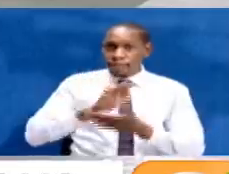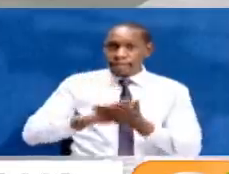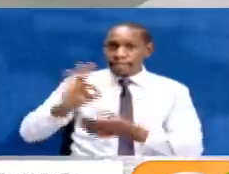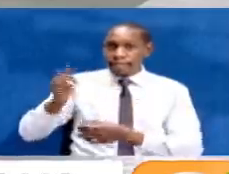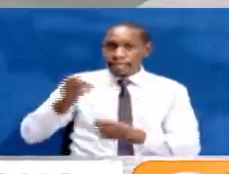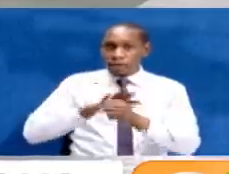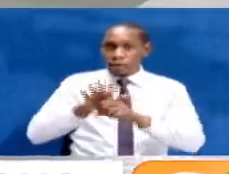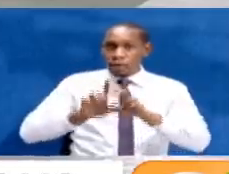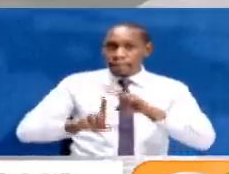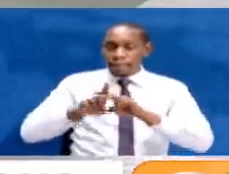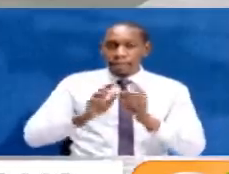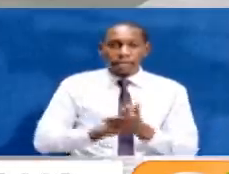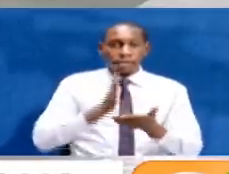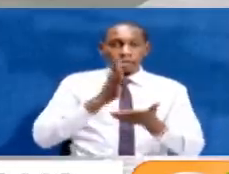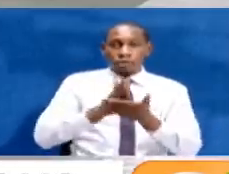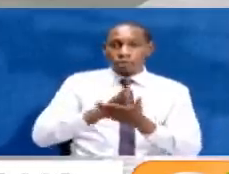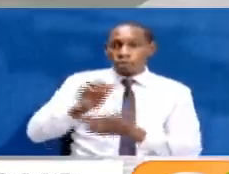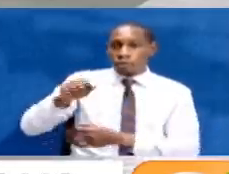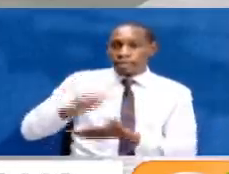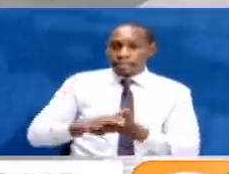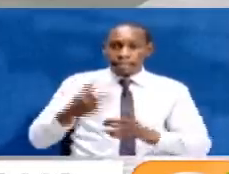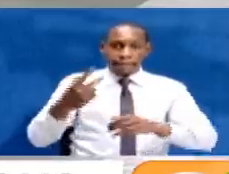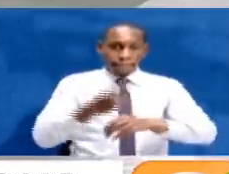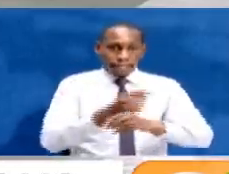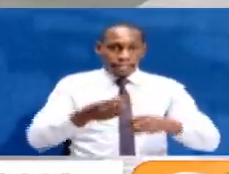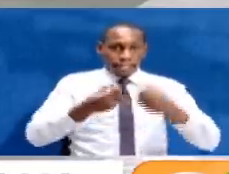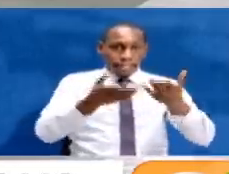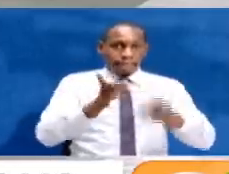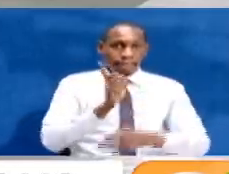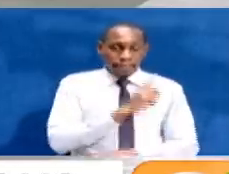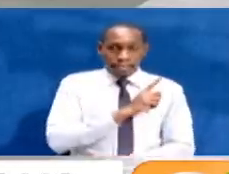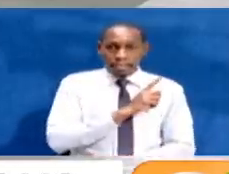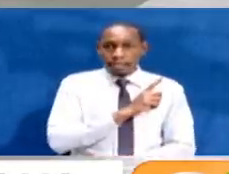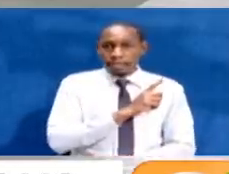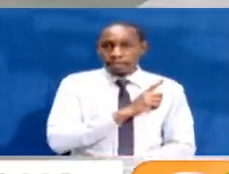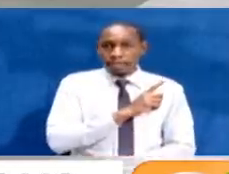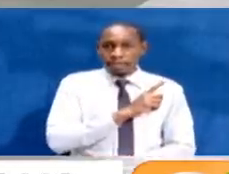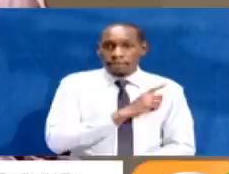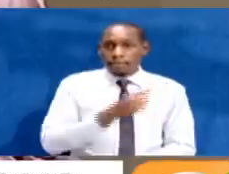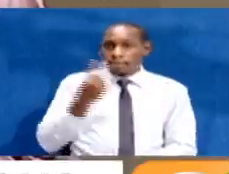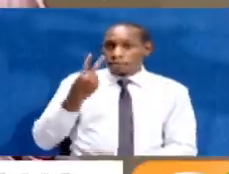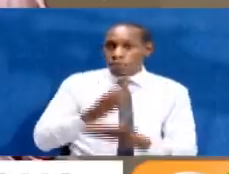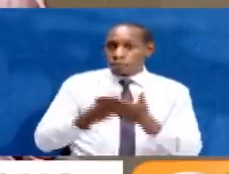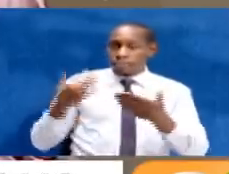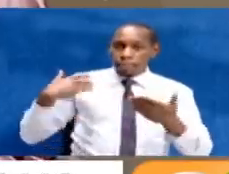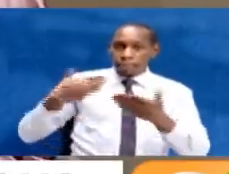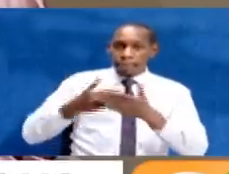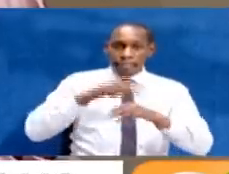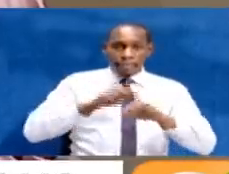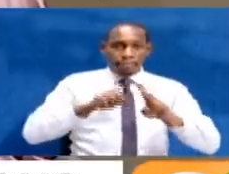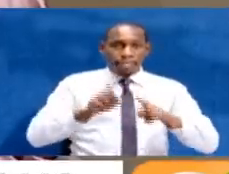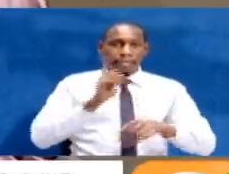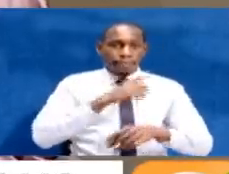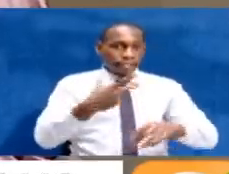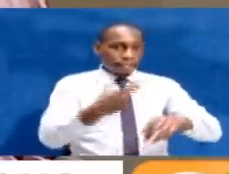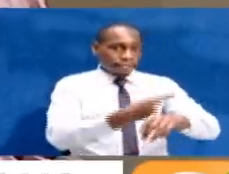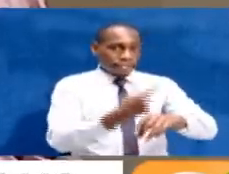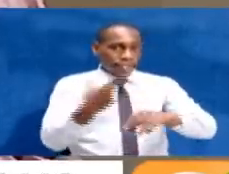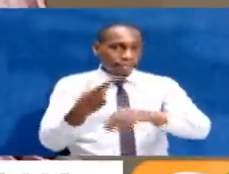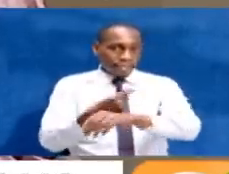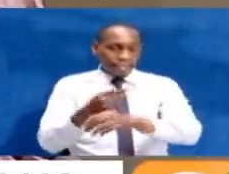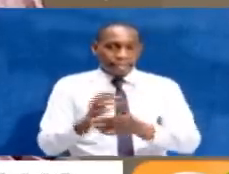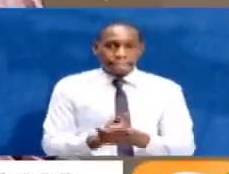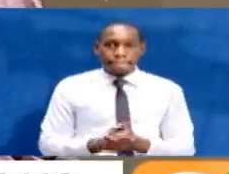the third wave. Yes, we have vaccines being given. It's been slightly over 2 weeks since we started giving up the